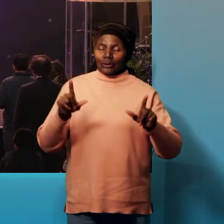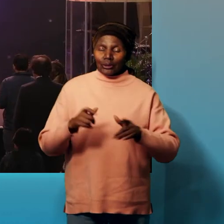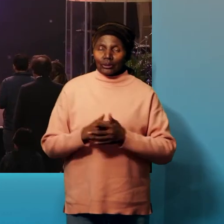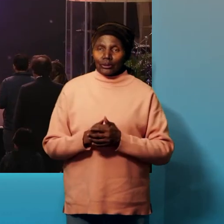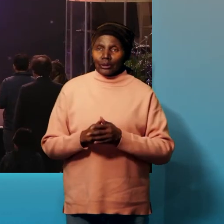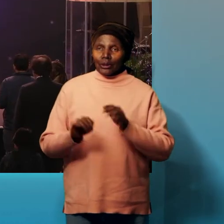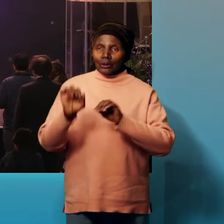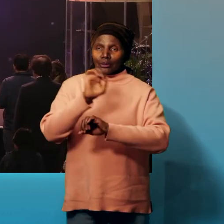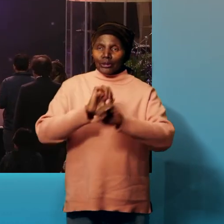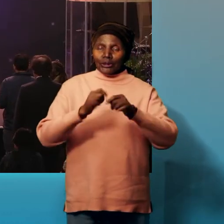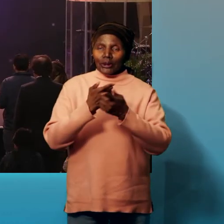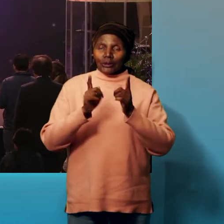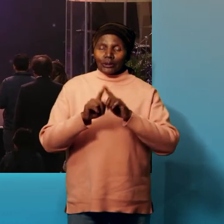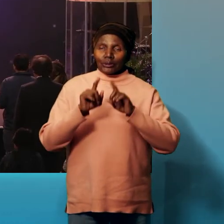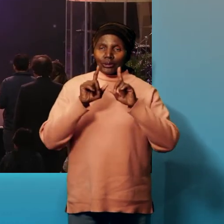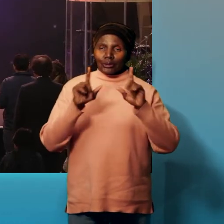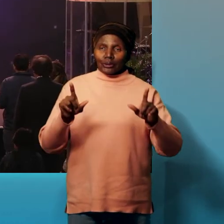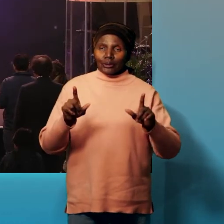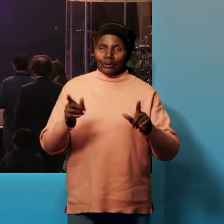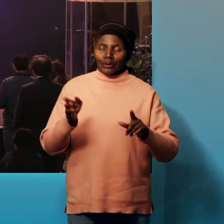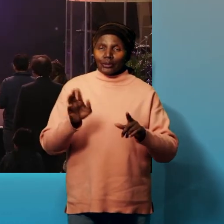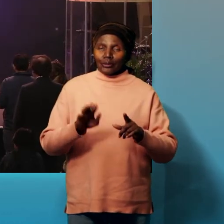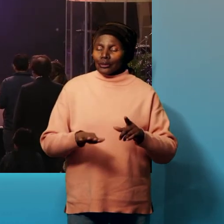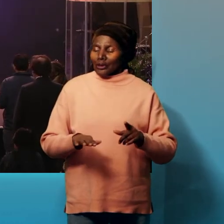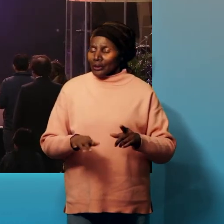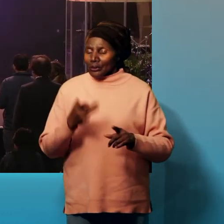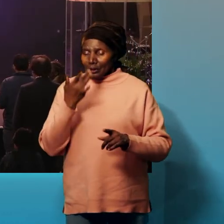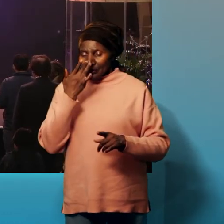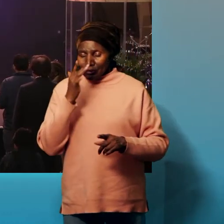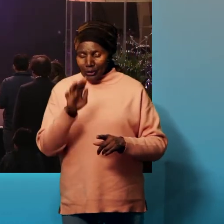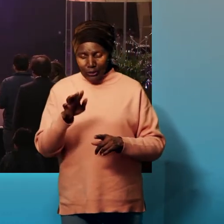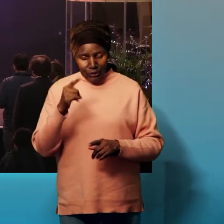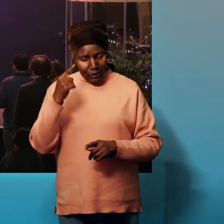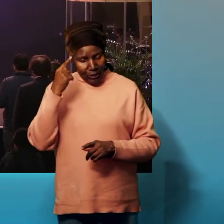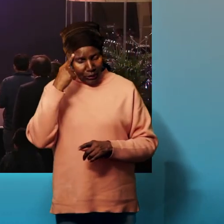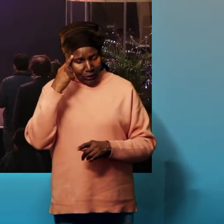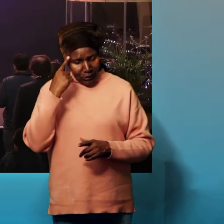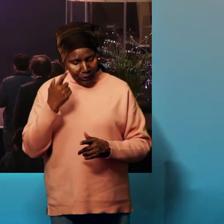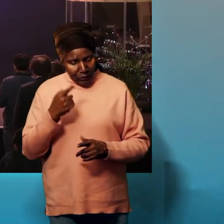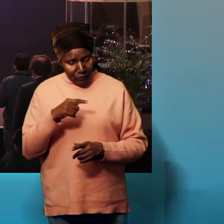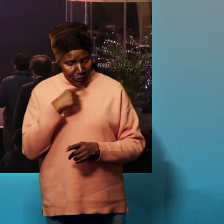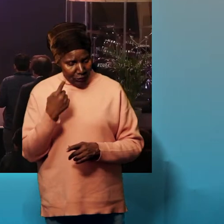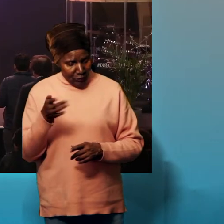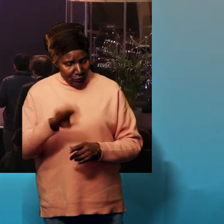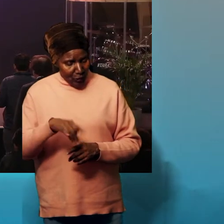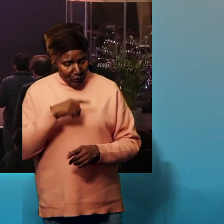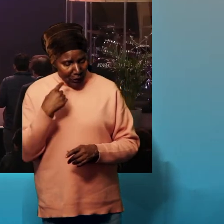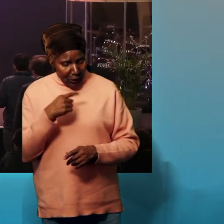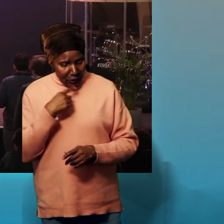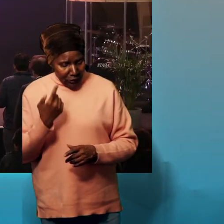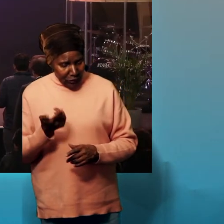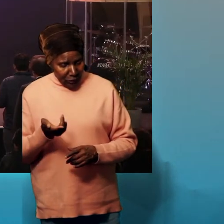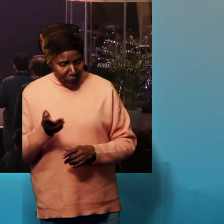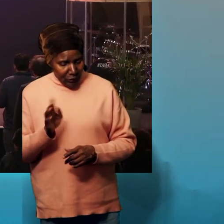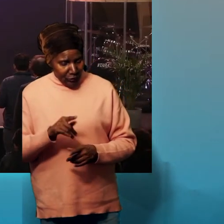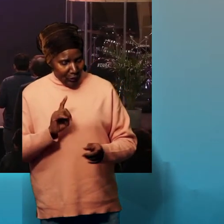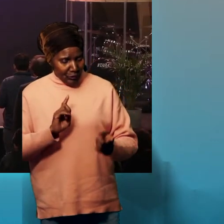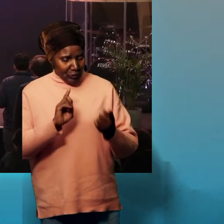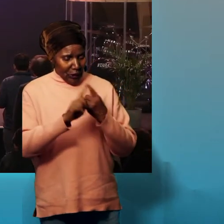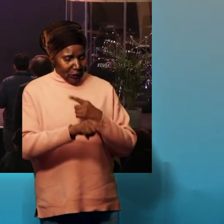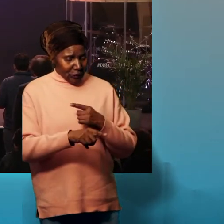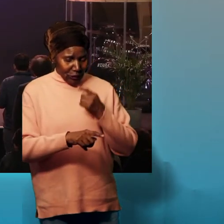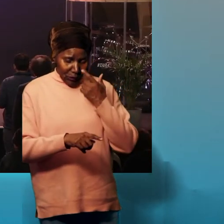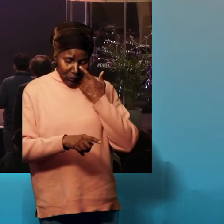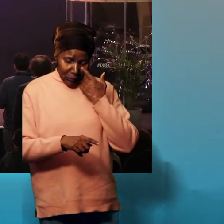Protect us, Lord, from false thinking, from lies, from reacting to